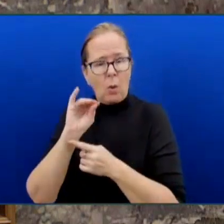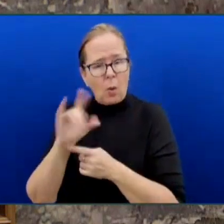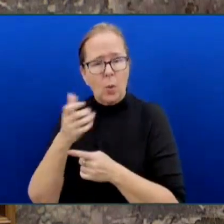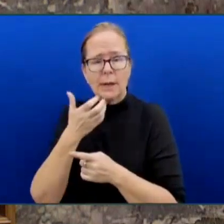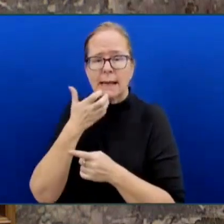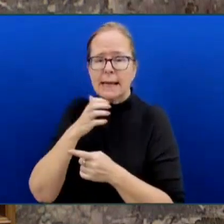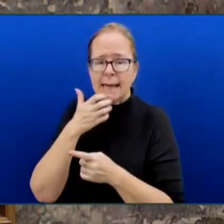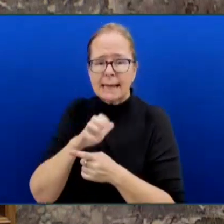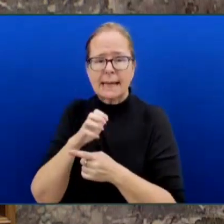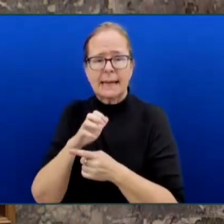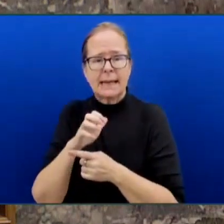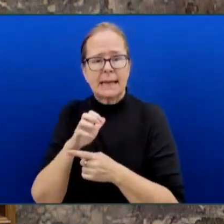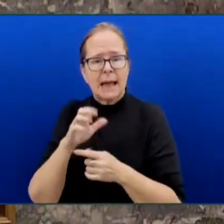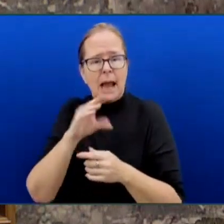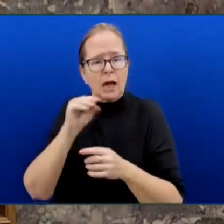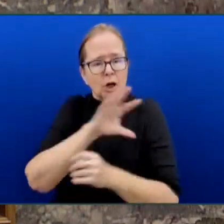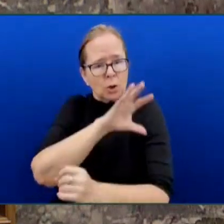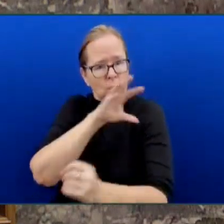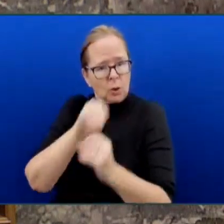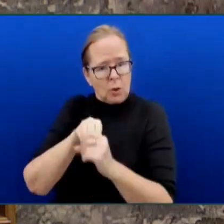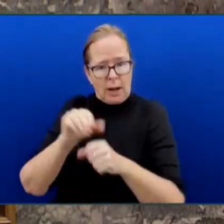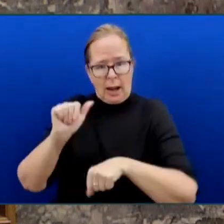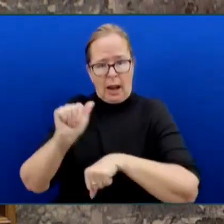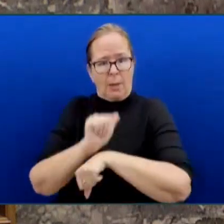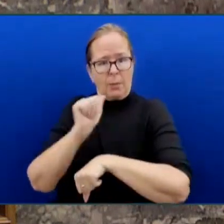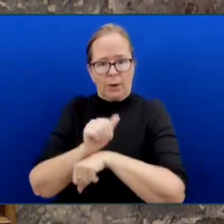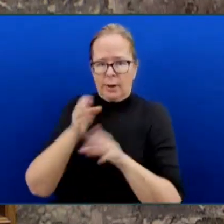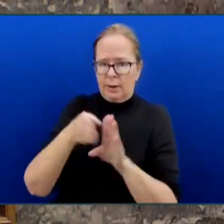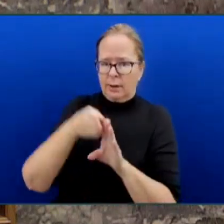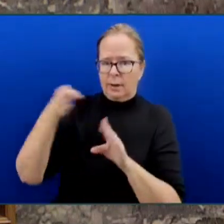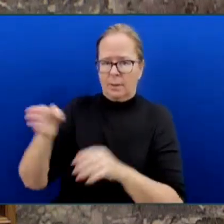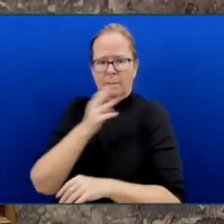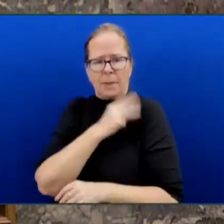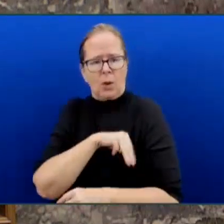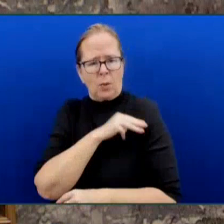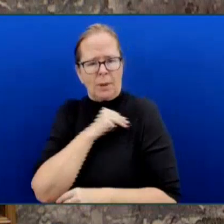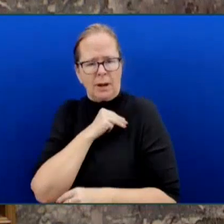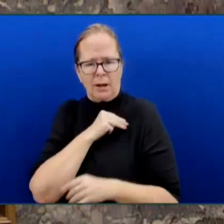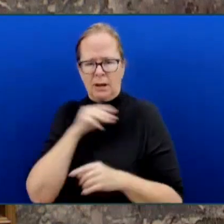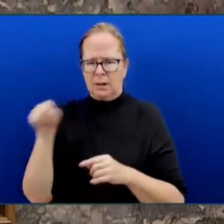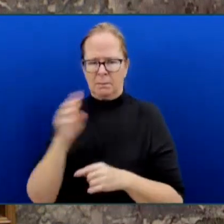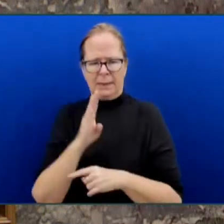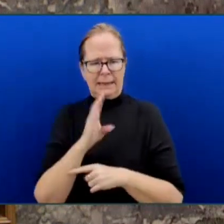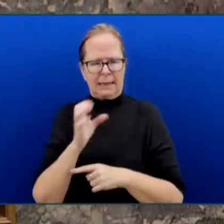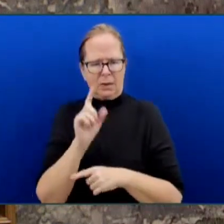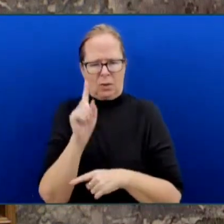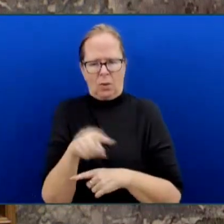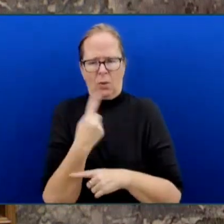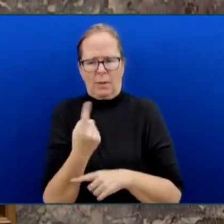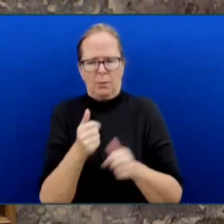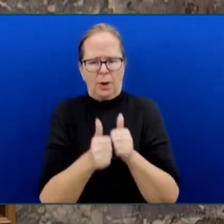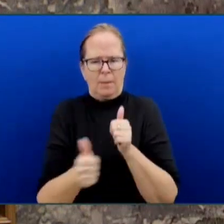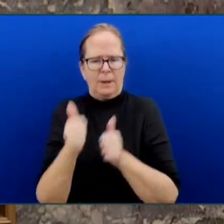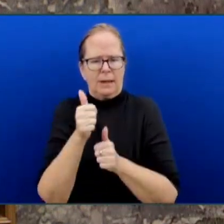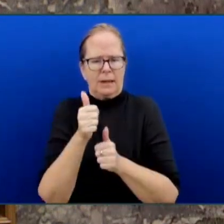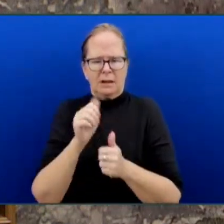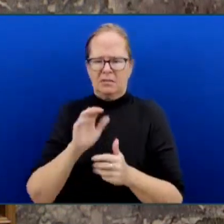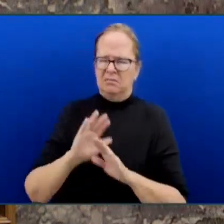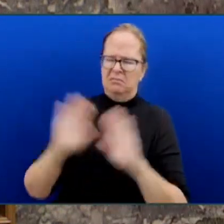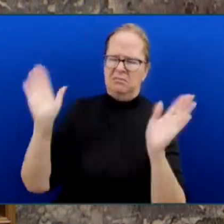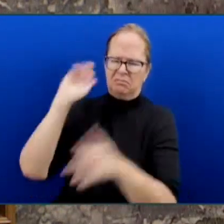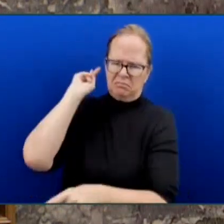Alberta, only this NDP Premier stood up and said, no way, no how. Well, let me tell you, Mr. Speaker,